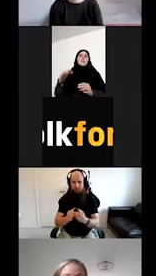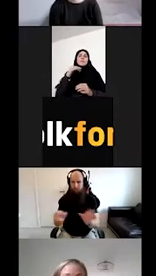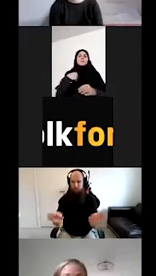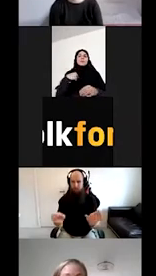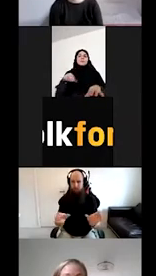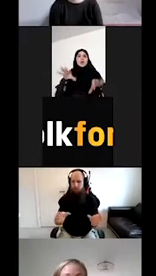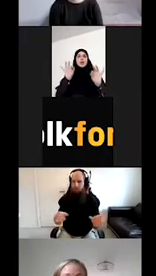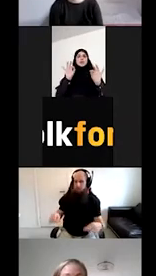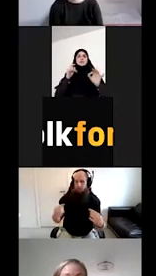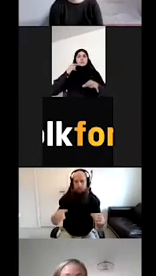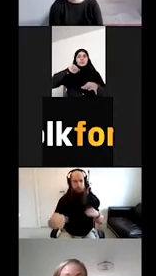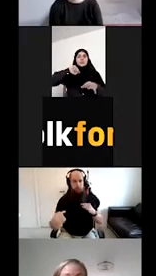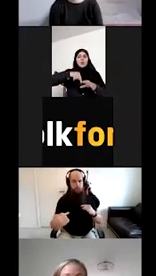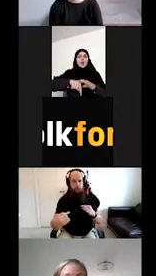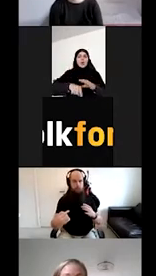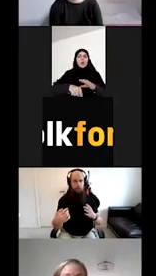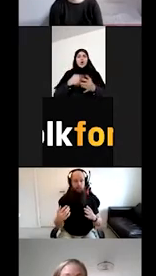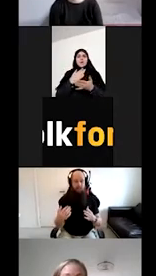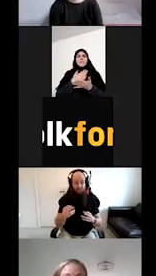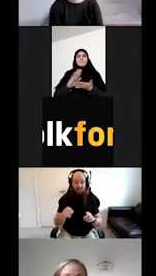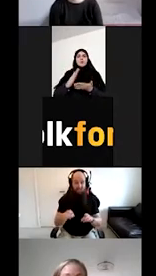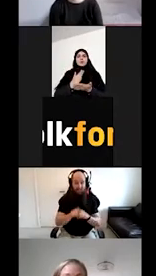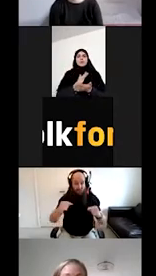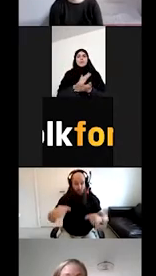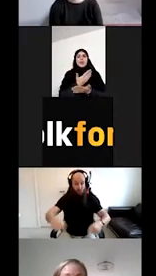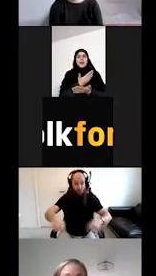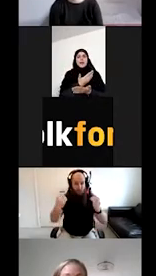and ethnic cleavages basically continue to